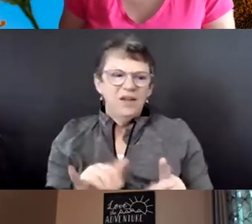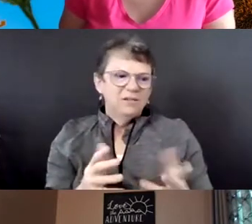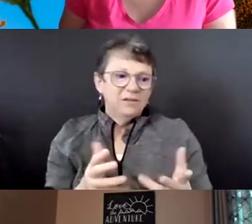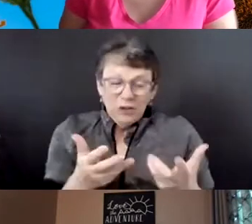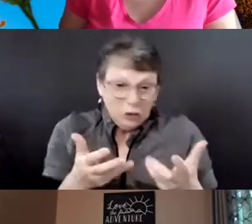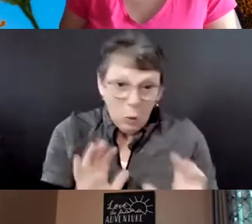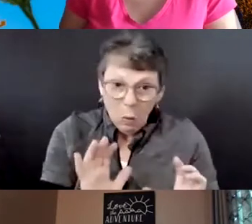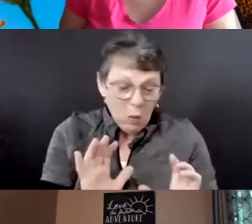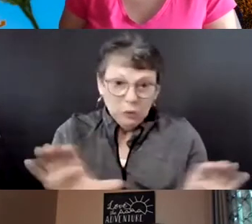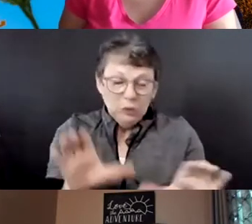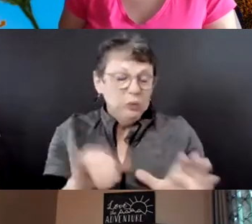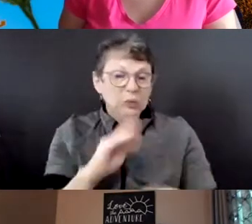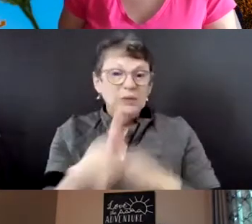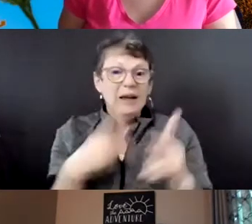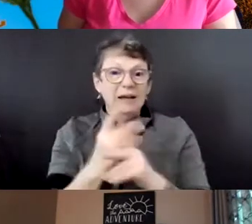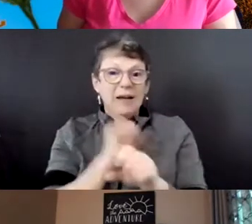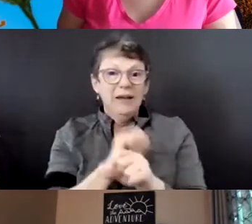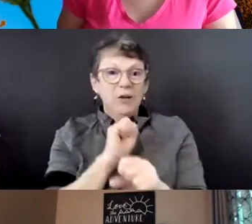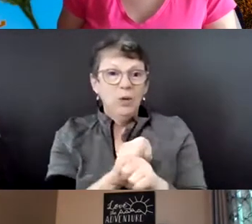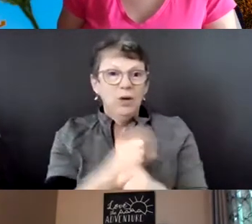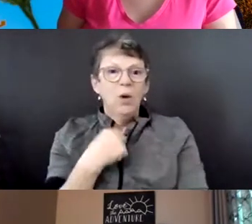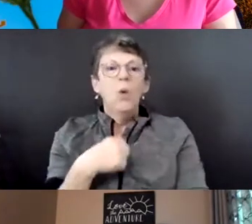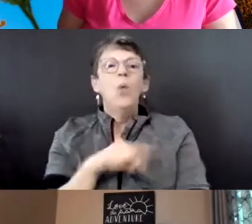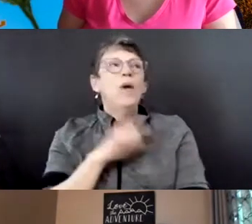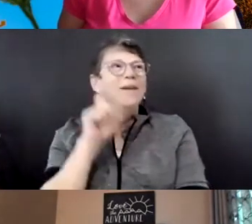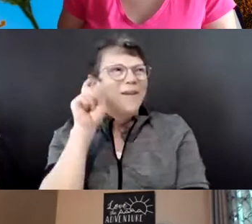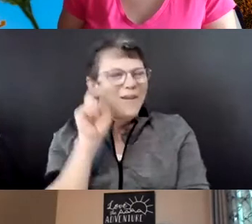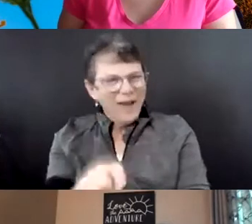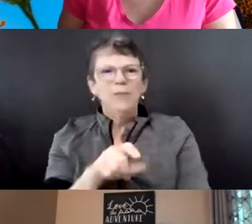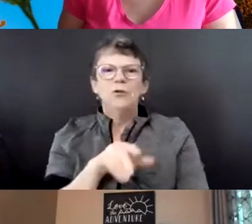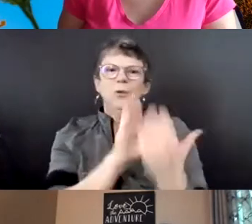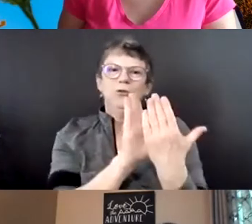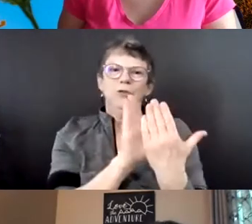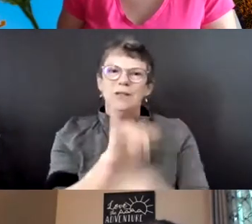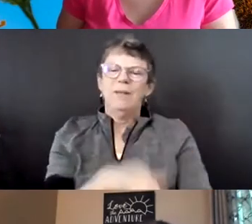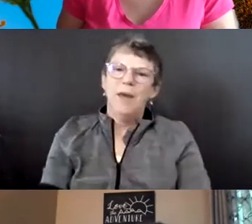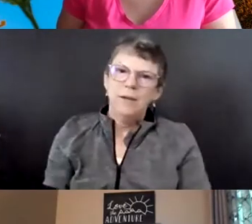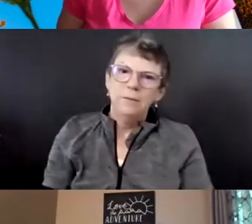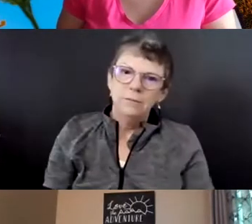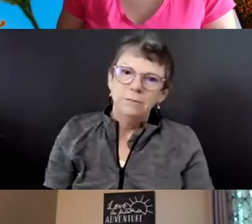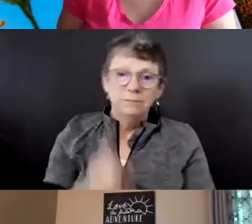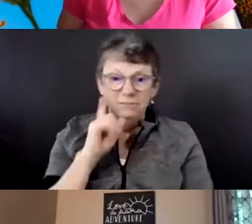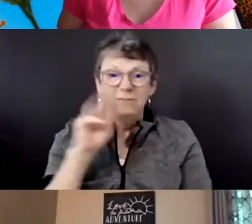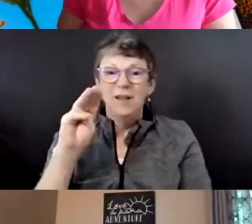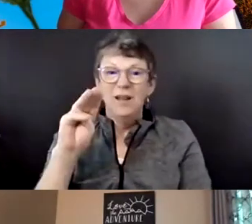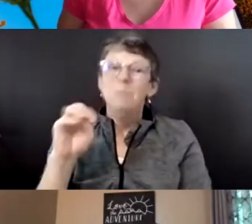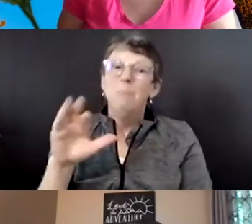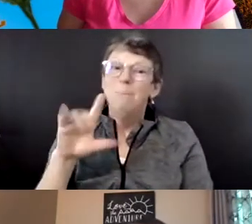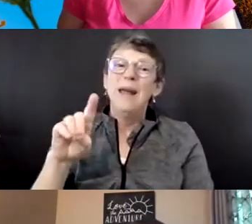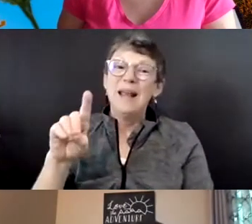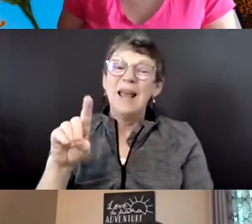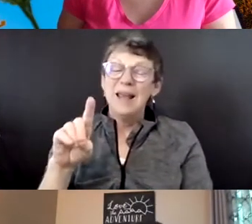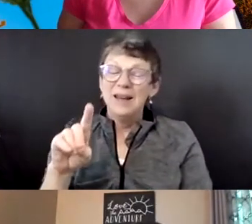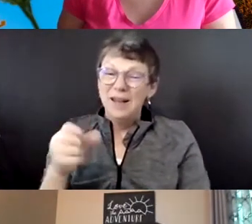things, so we have to address that as well. And honestly, I think Medicaid expansion does help with